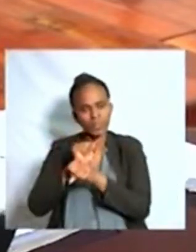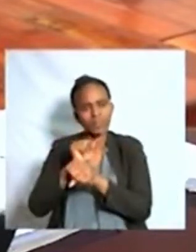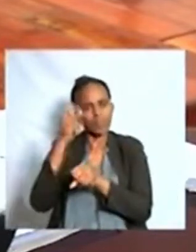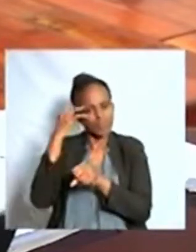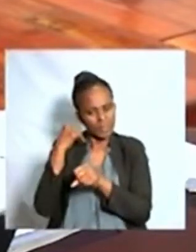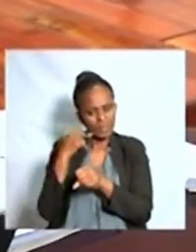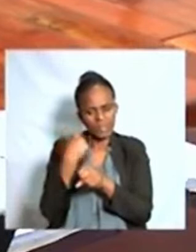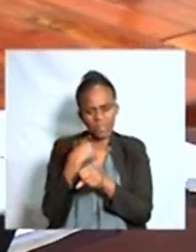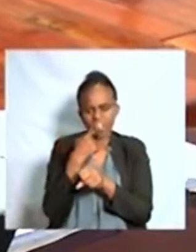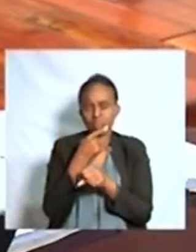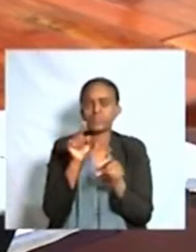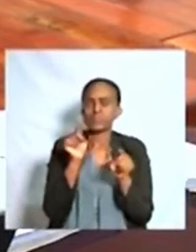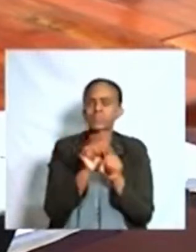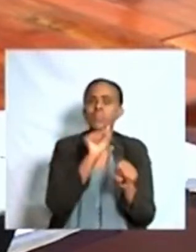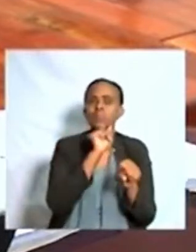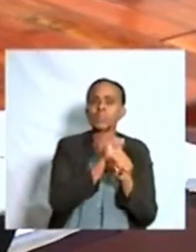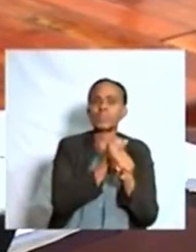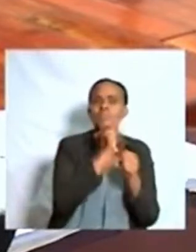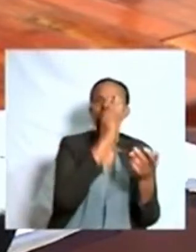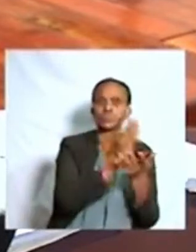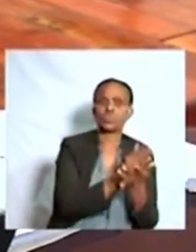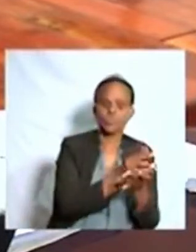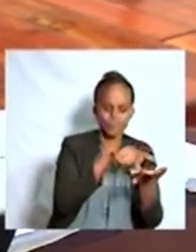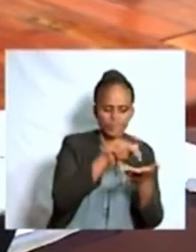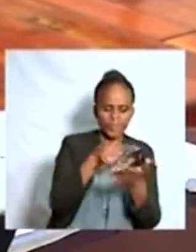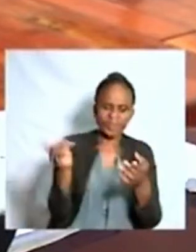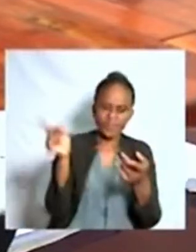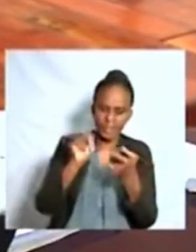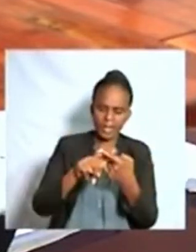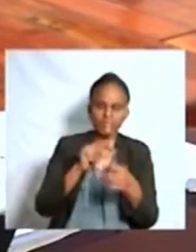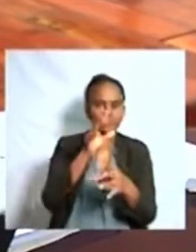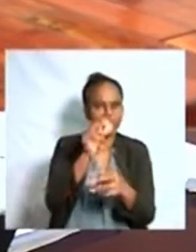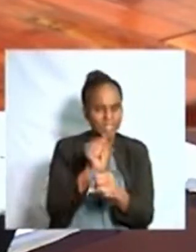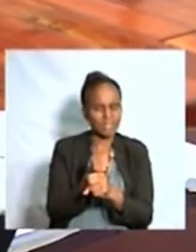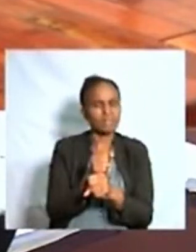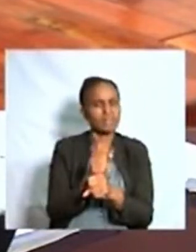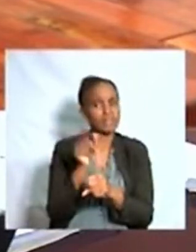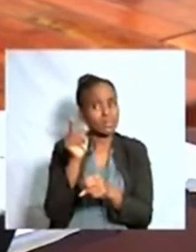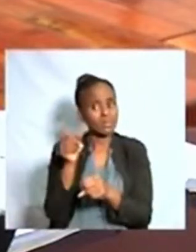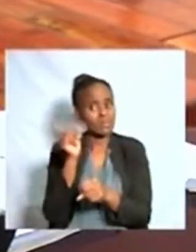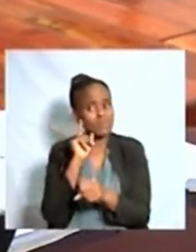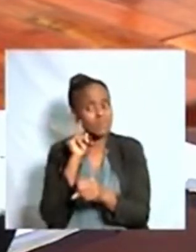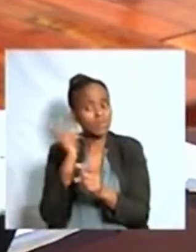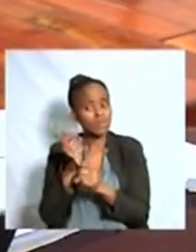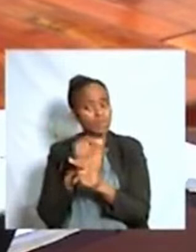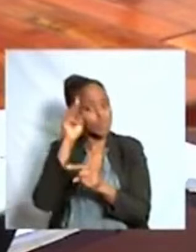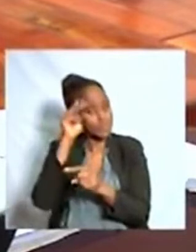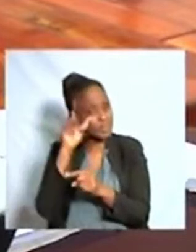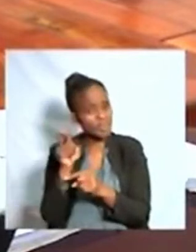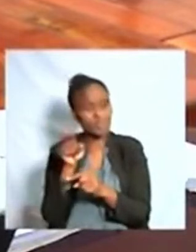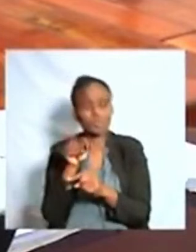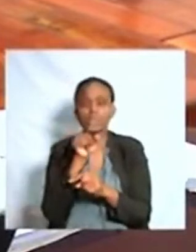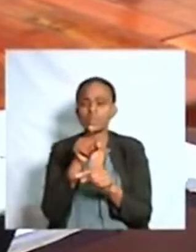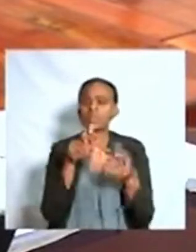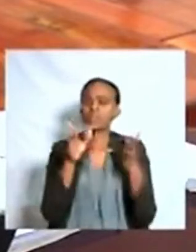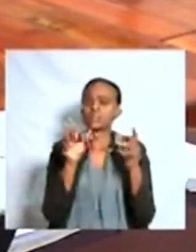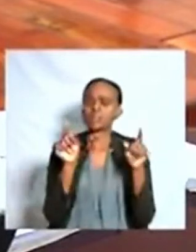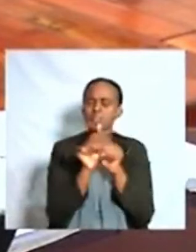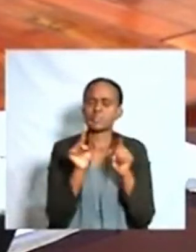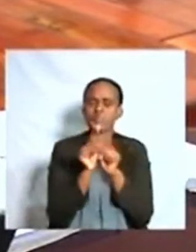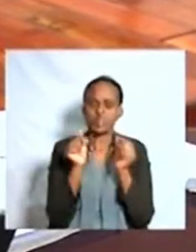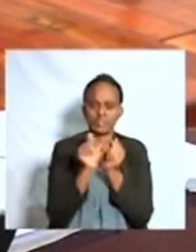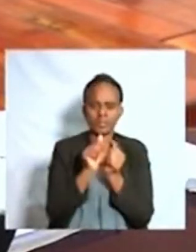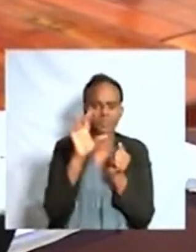office has halted or stopped that payment until we can receive feedback from the ministry. This is allowances similar to